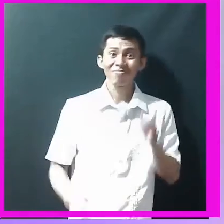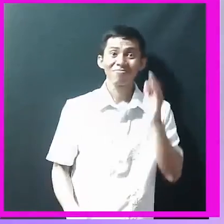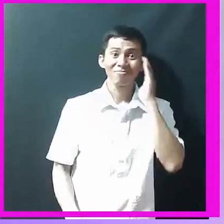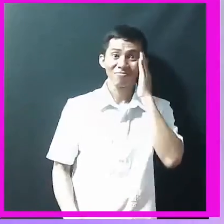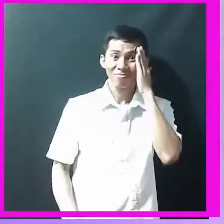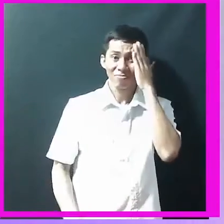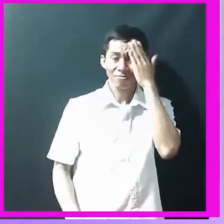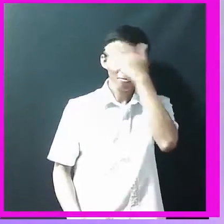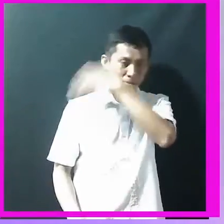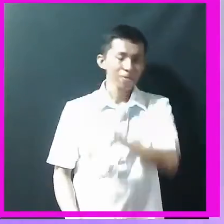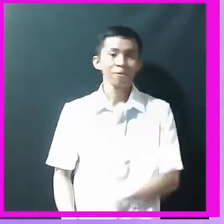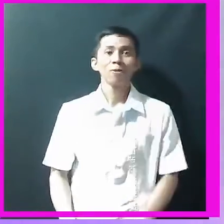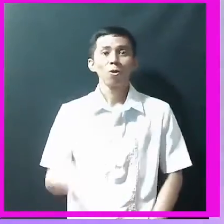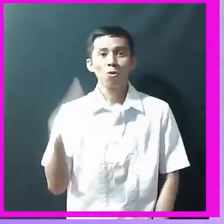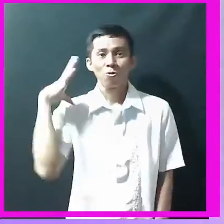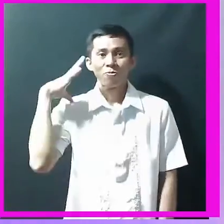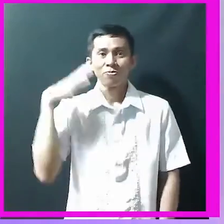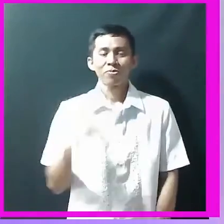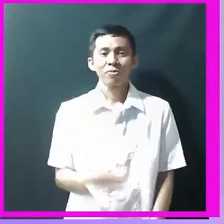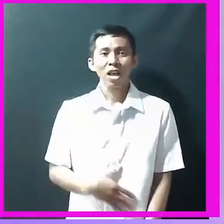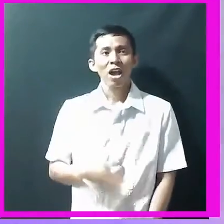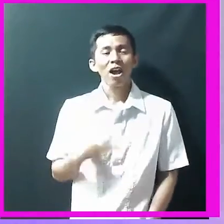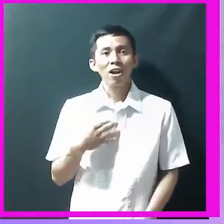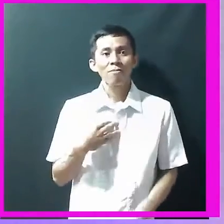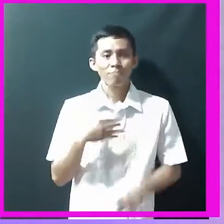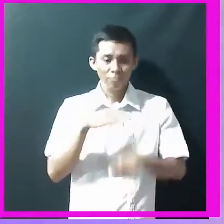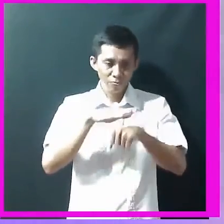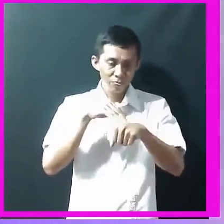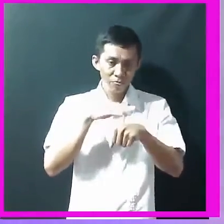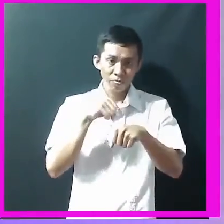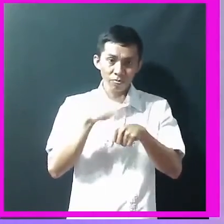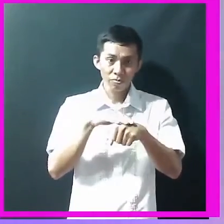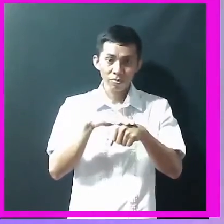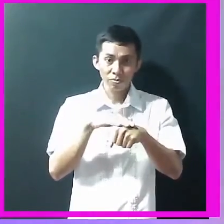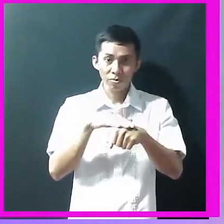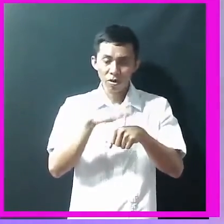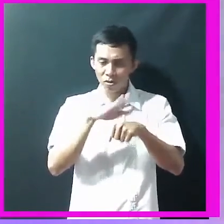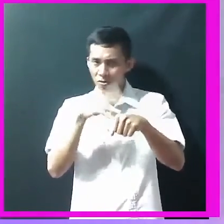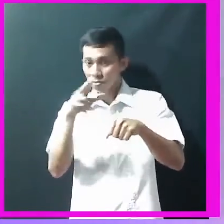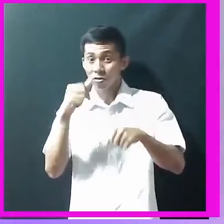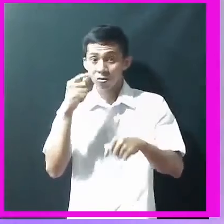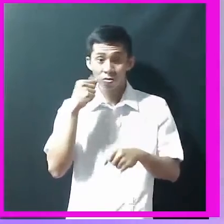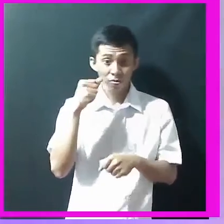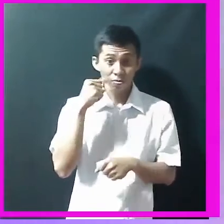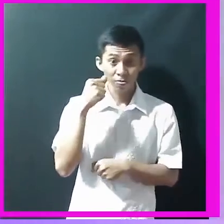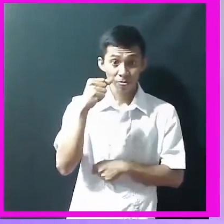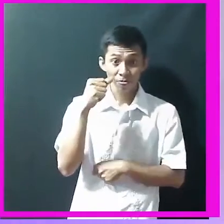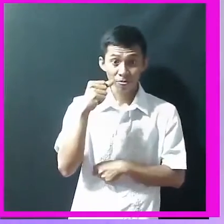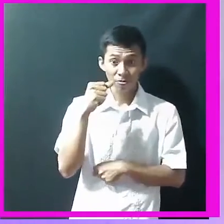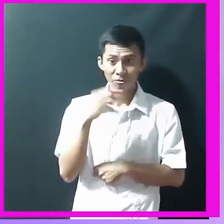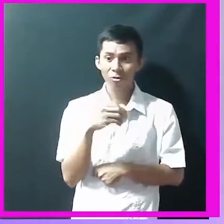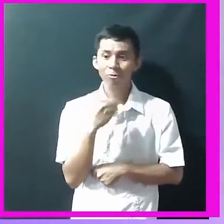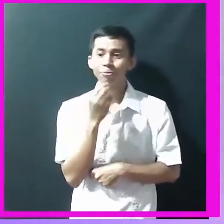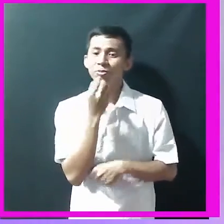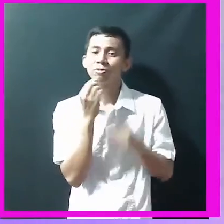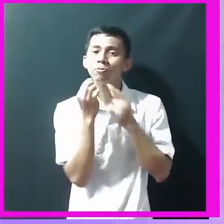By the way, naay gitawag nato nga pag-adorn sa usa ka babae in which they magkuan sila og makeup, and that's good.